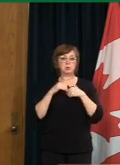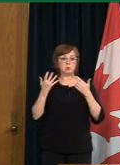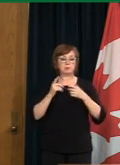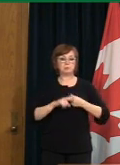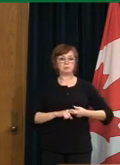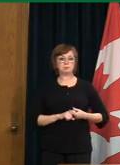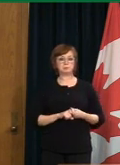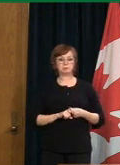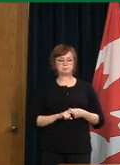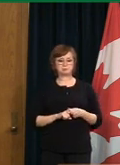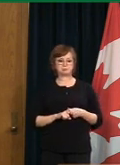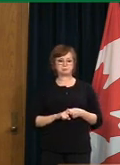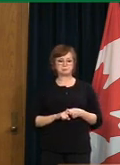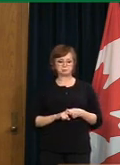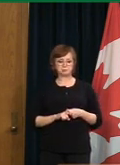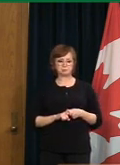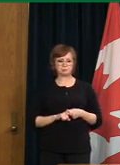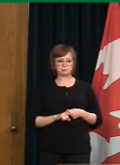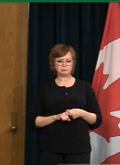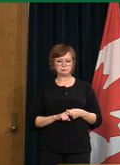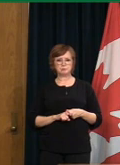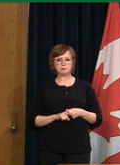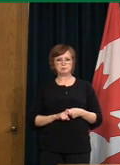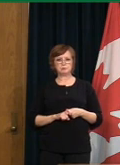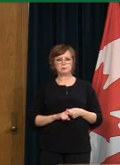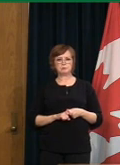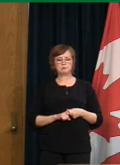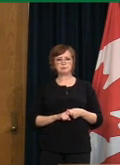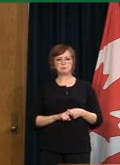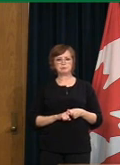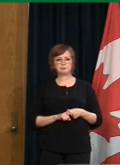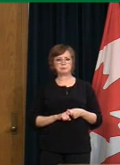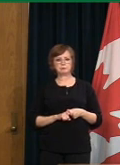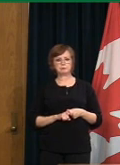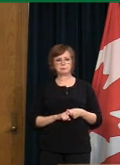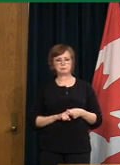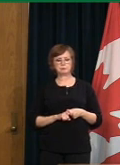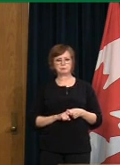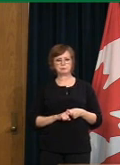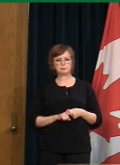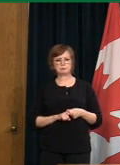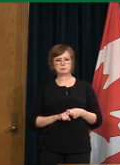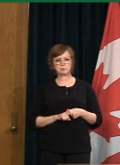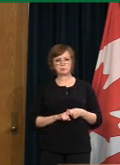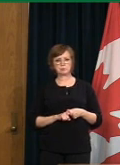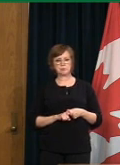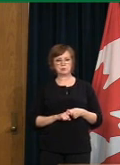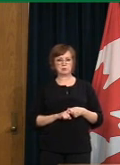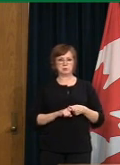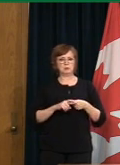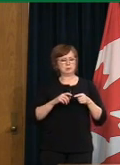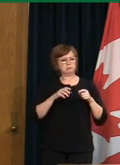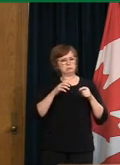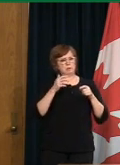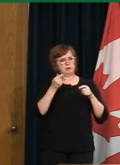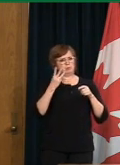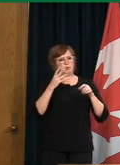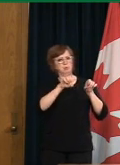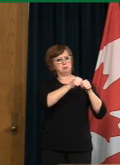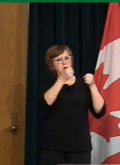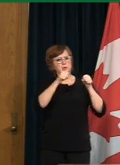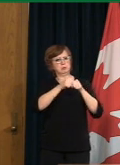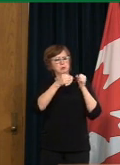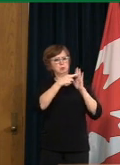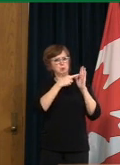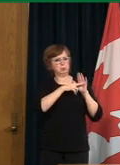there have been some instances where individuals or organizations have stepped out of the public health guidelines, and there's been some spread